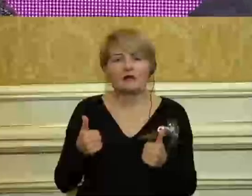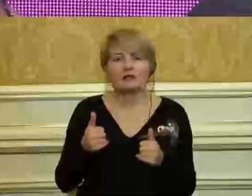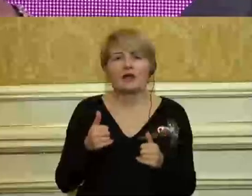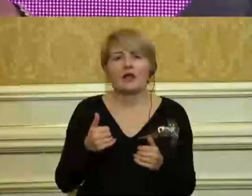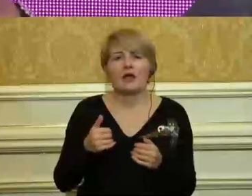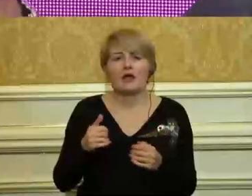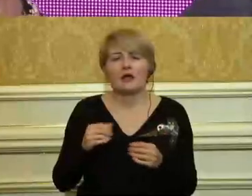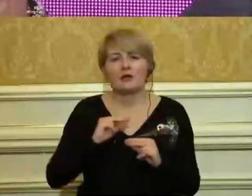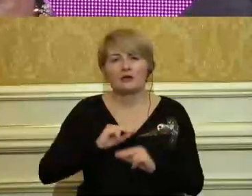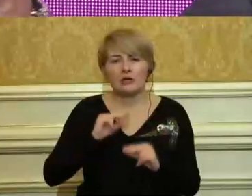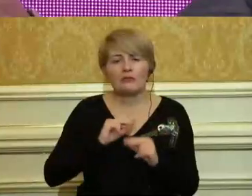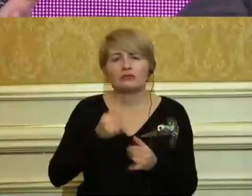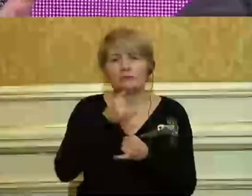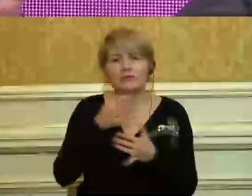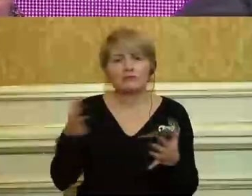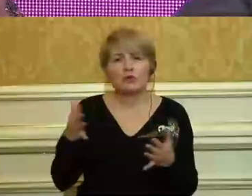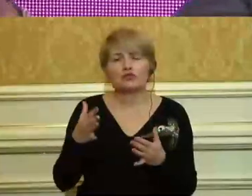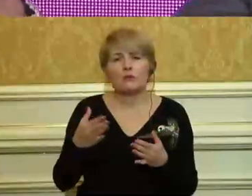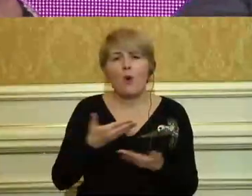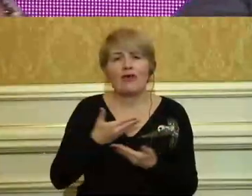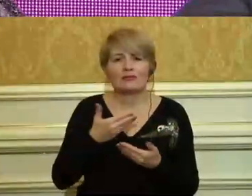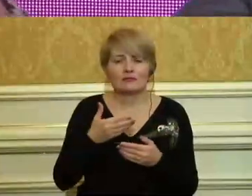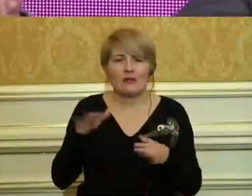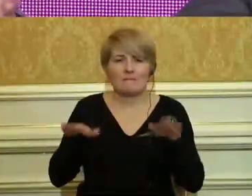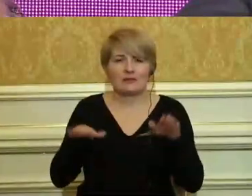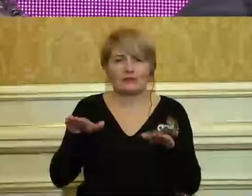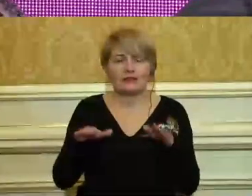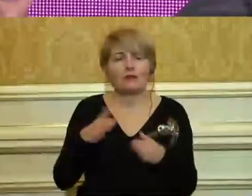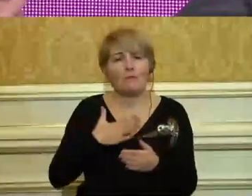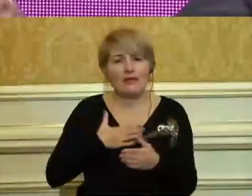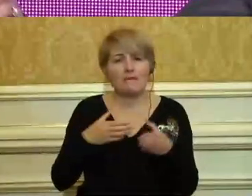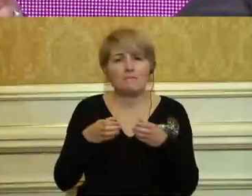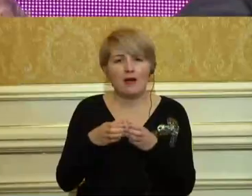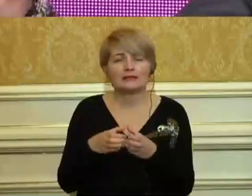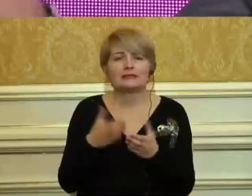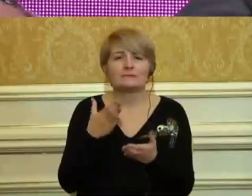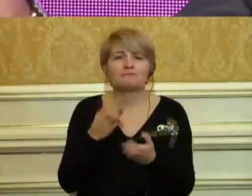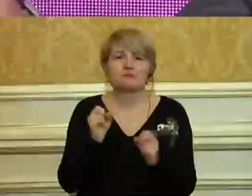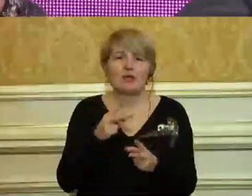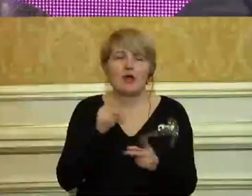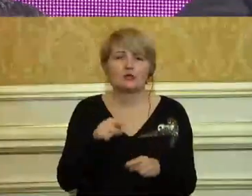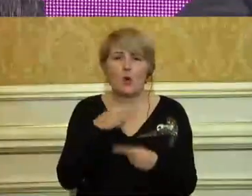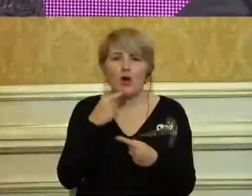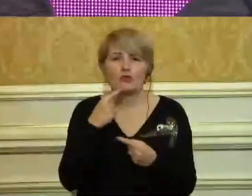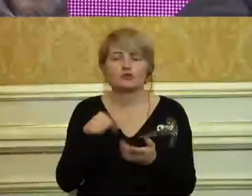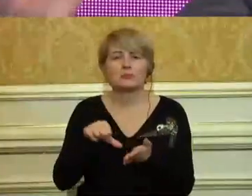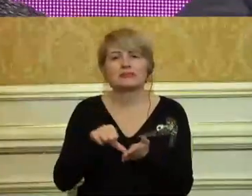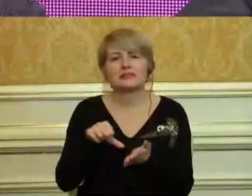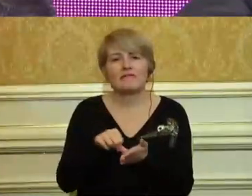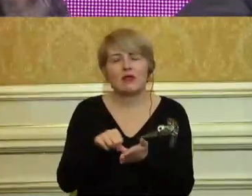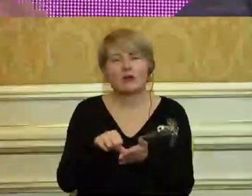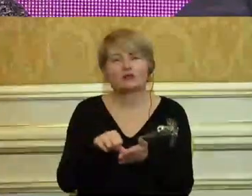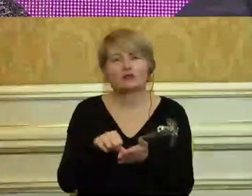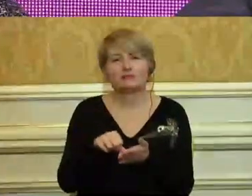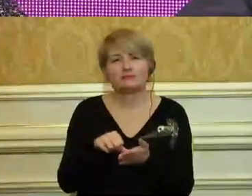equality, I would say. In my party, I am center-right, EPP group, represent EPP